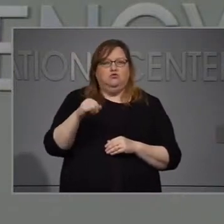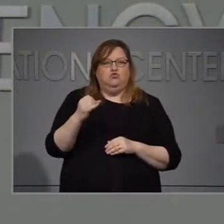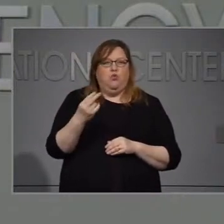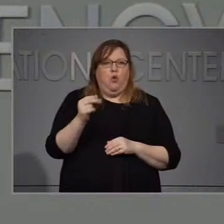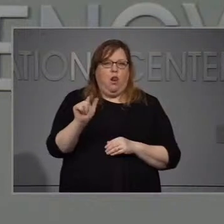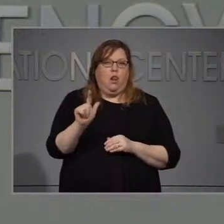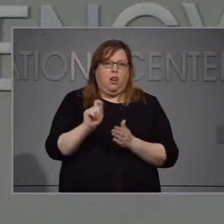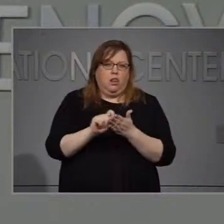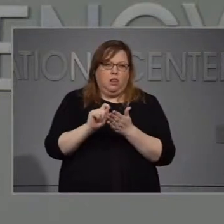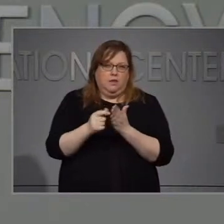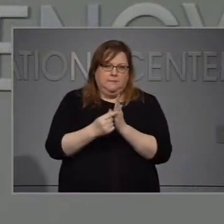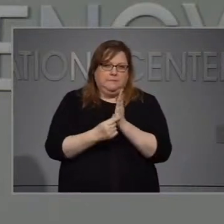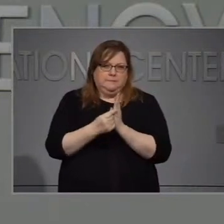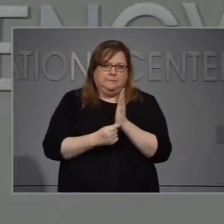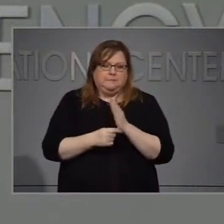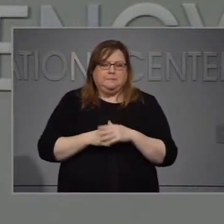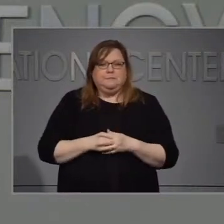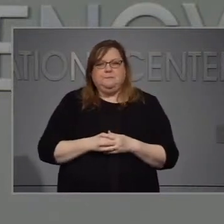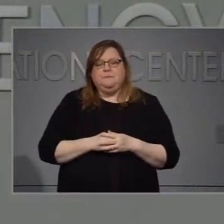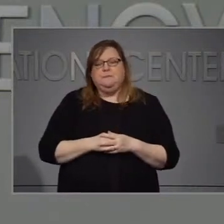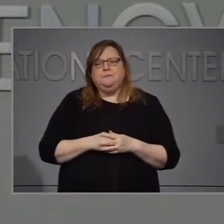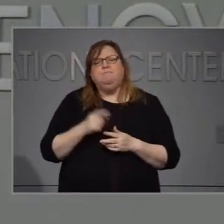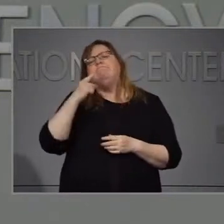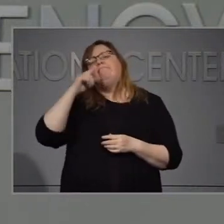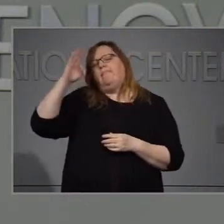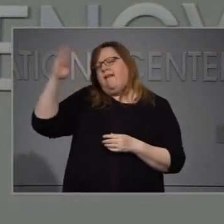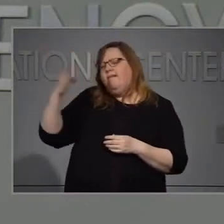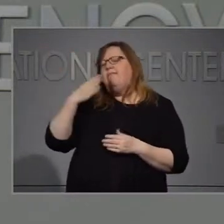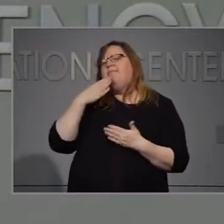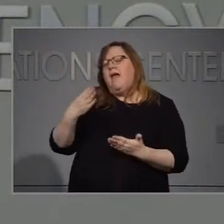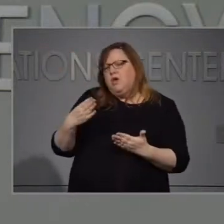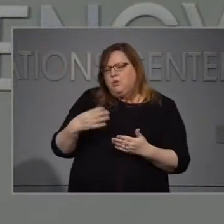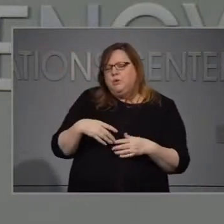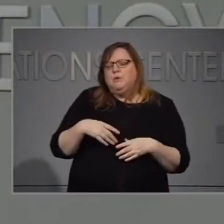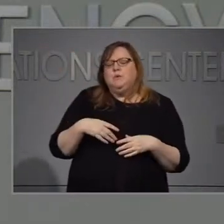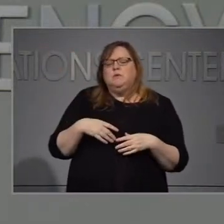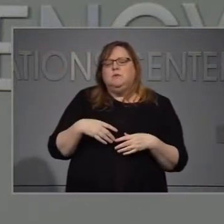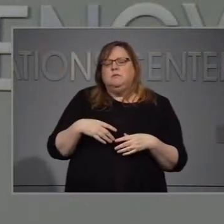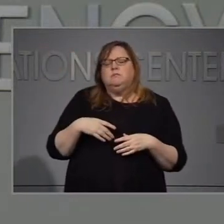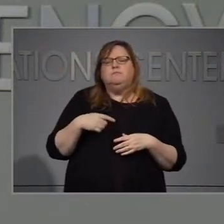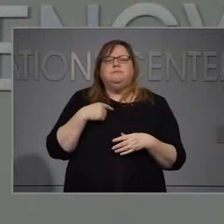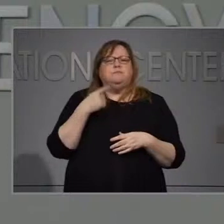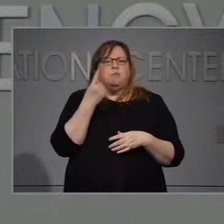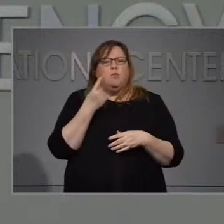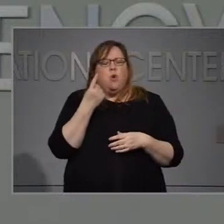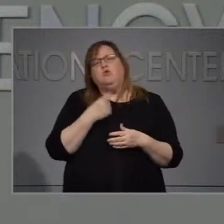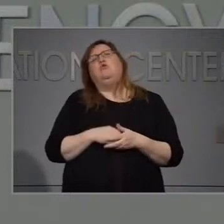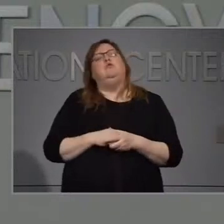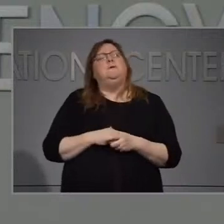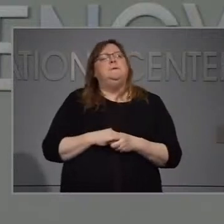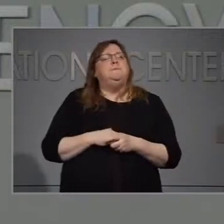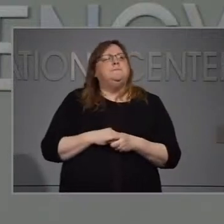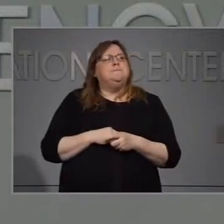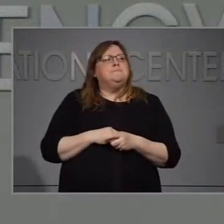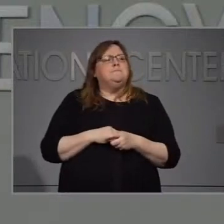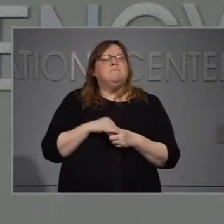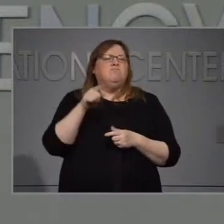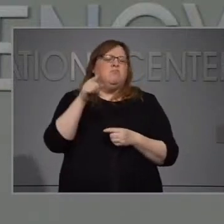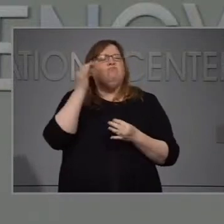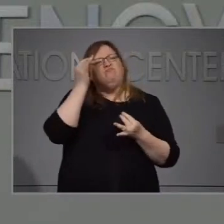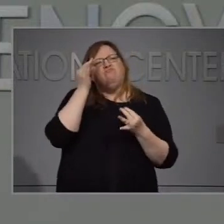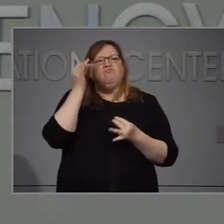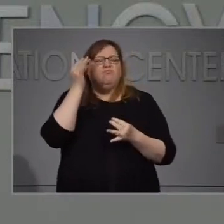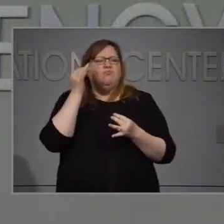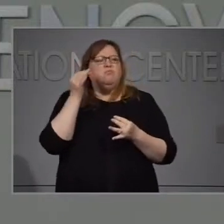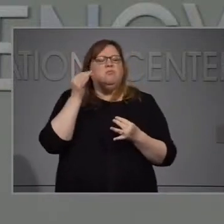Hi, thank you so much. I wanted to ask if you have you revisited the idea of a regional reopening instead